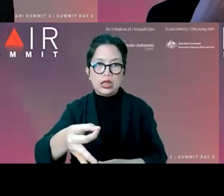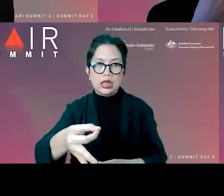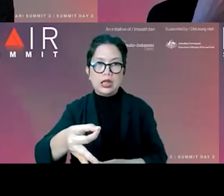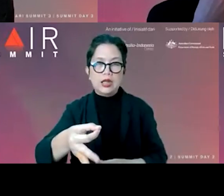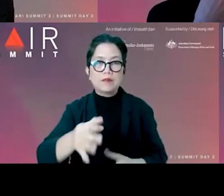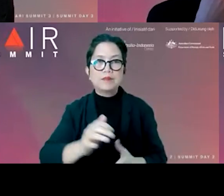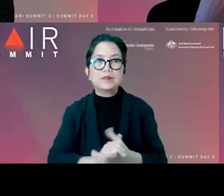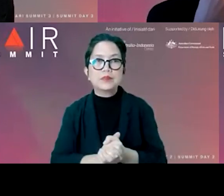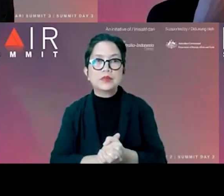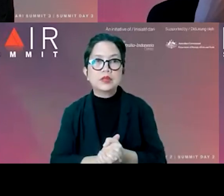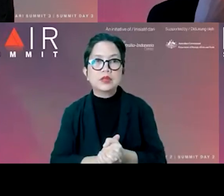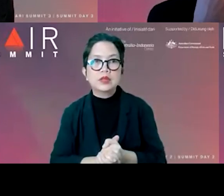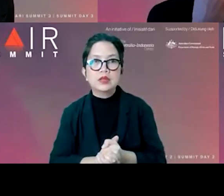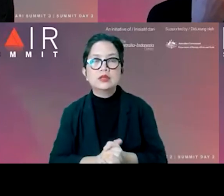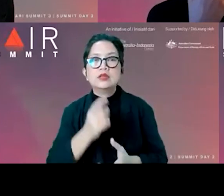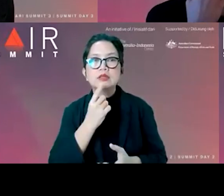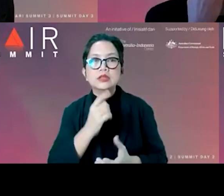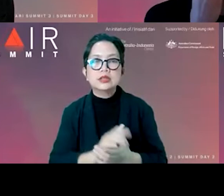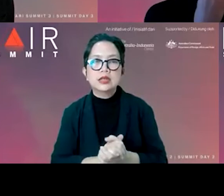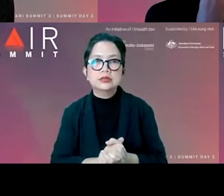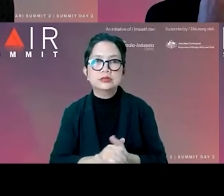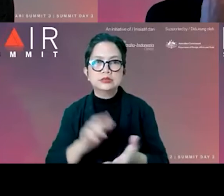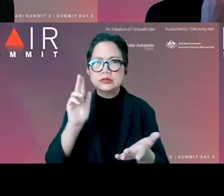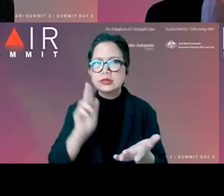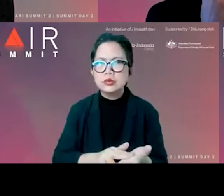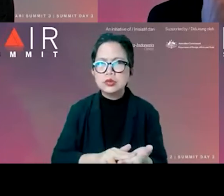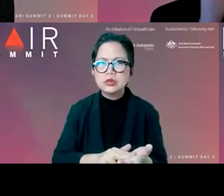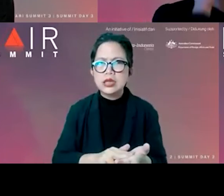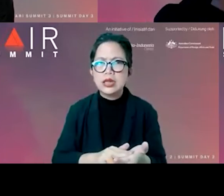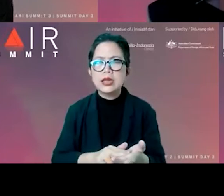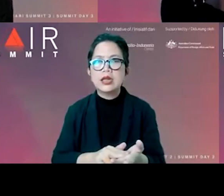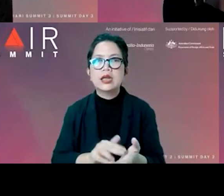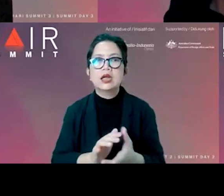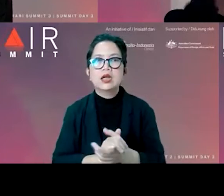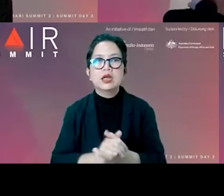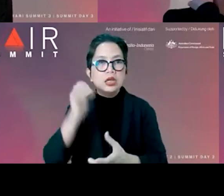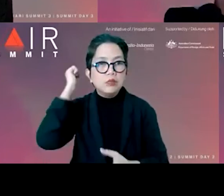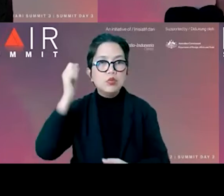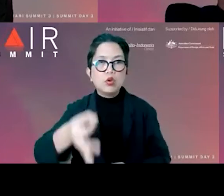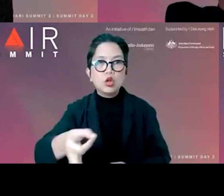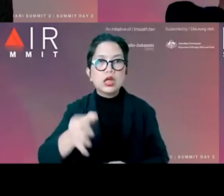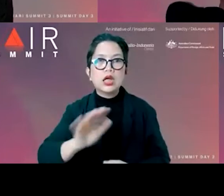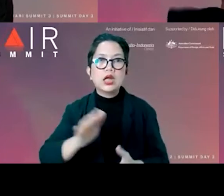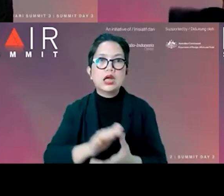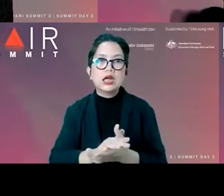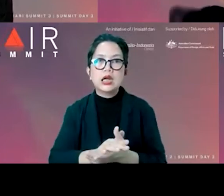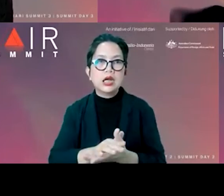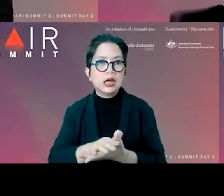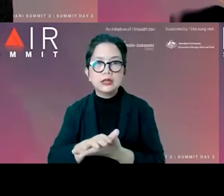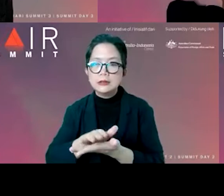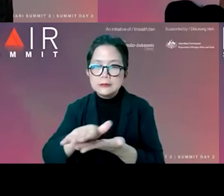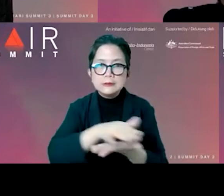governments make decisions that accommodate the needs of the rural areas that are less impacted to ensure that their economy is supported